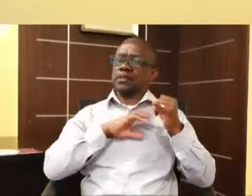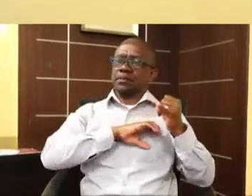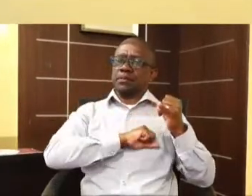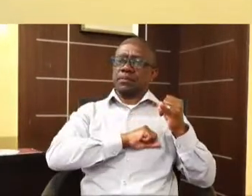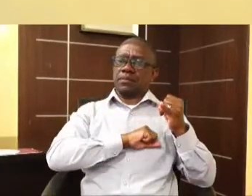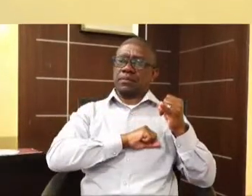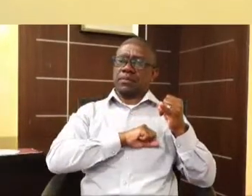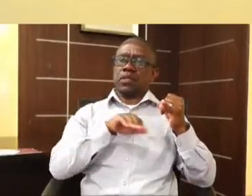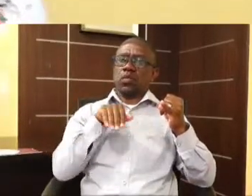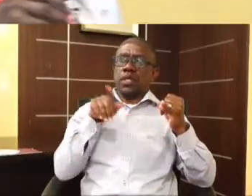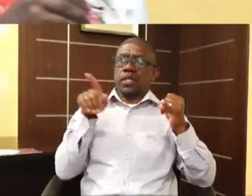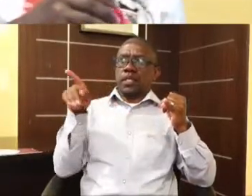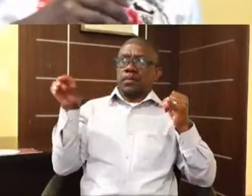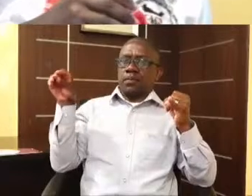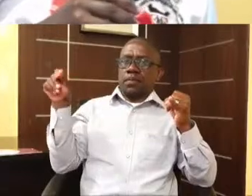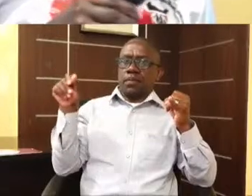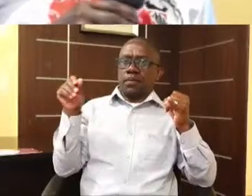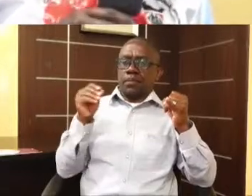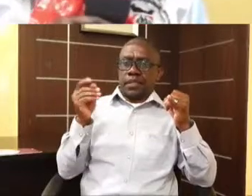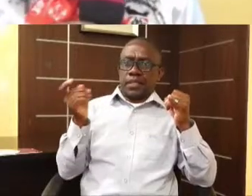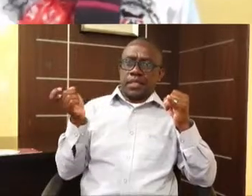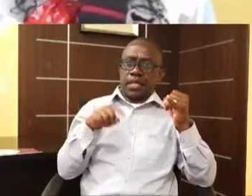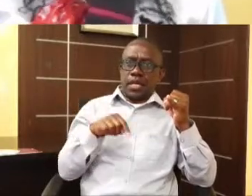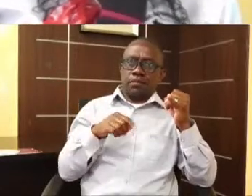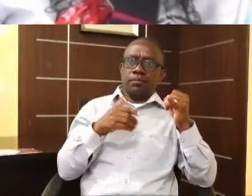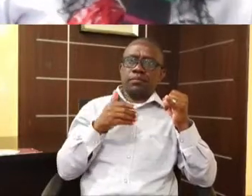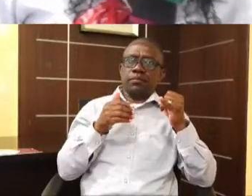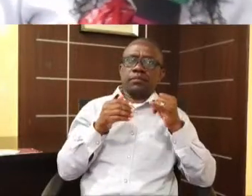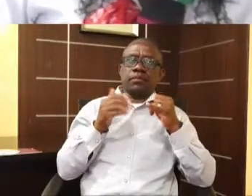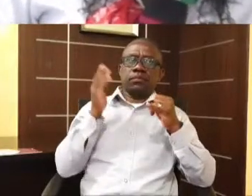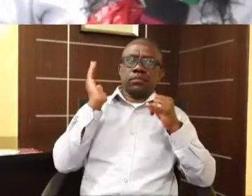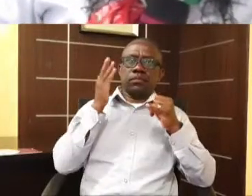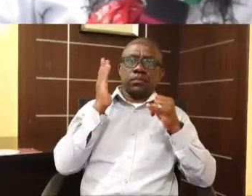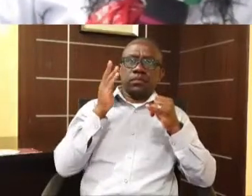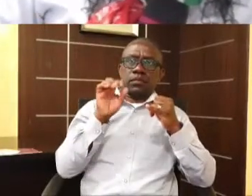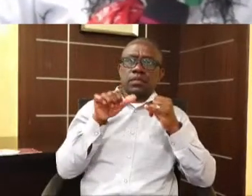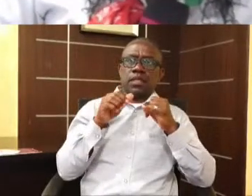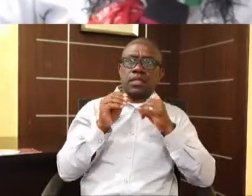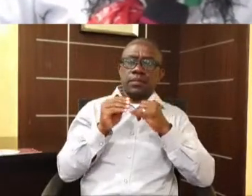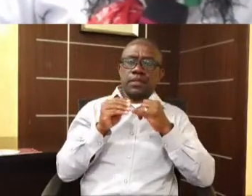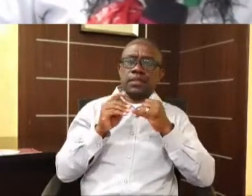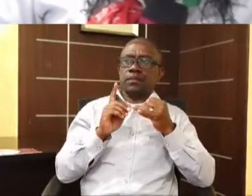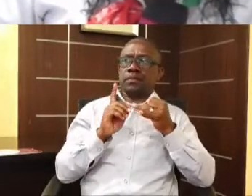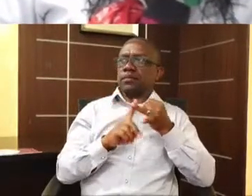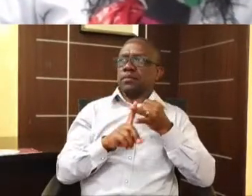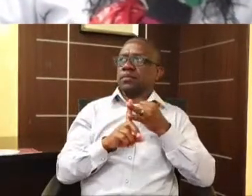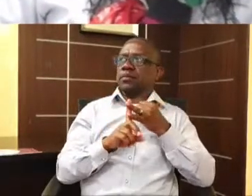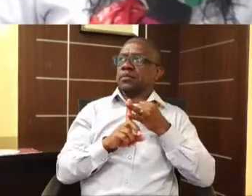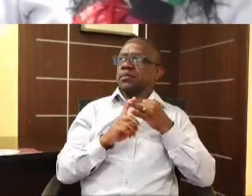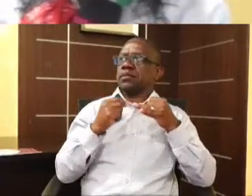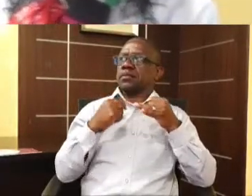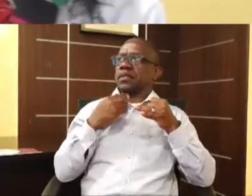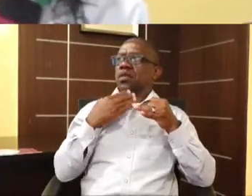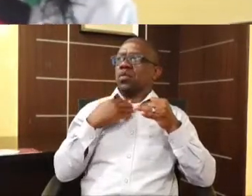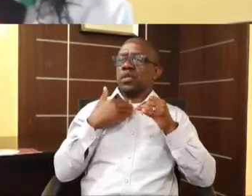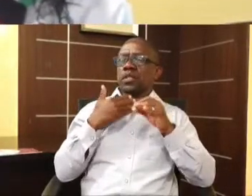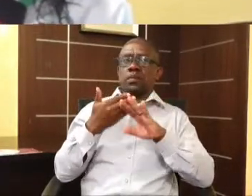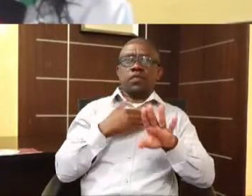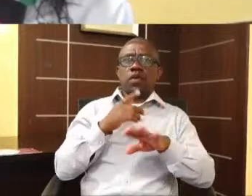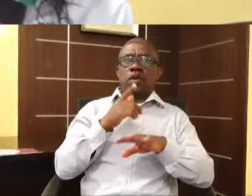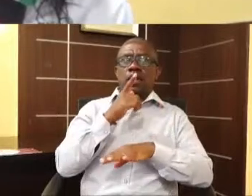We see whether he'll get time from his other workshop. But I want, just before we go for